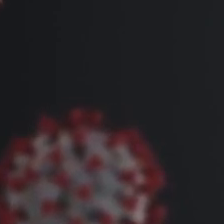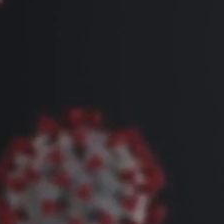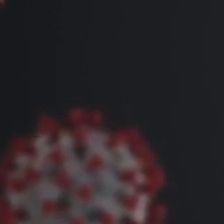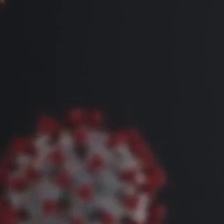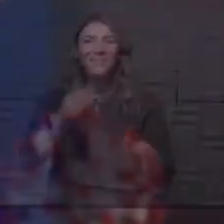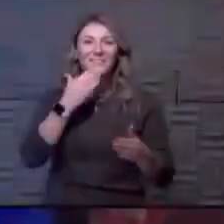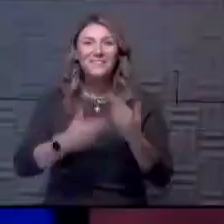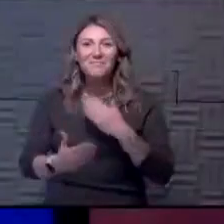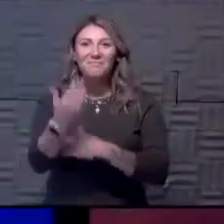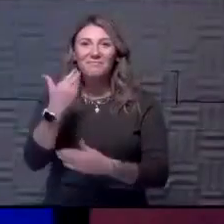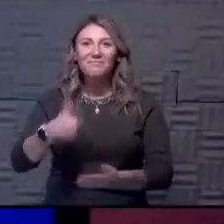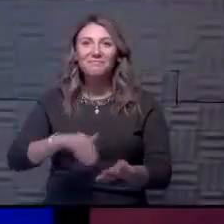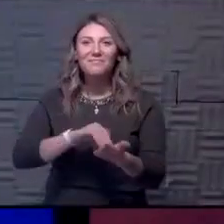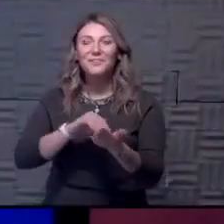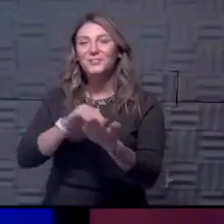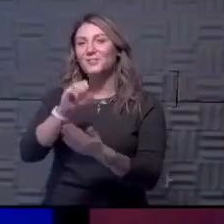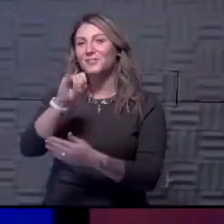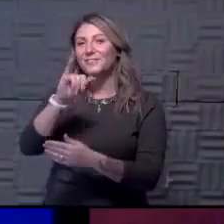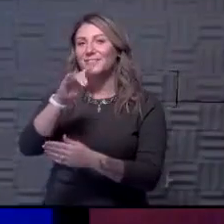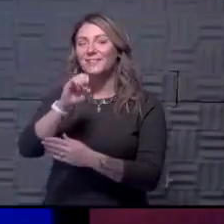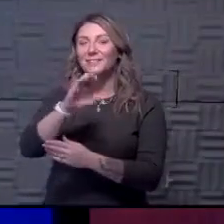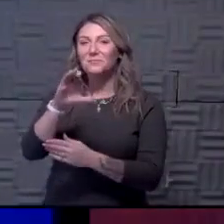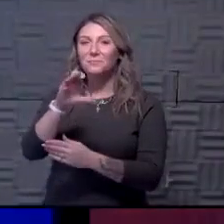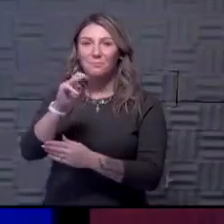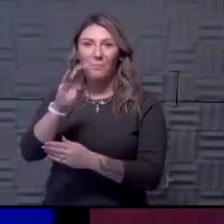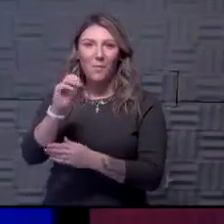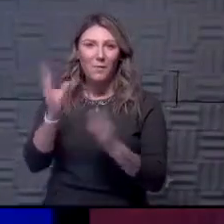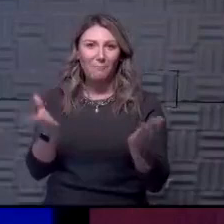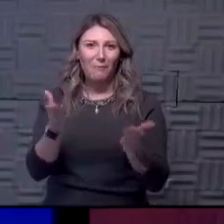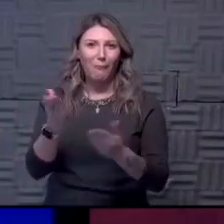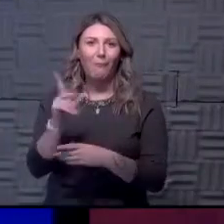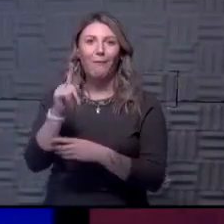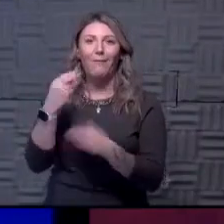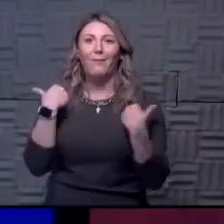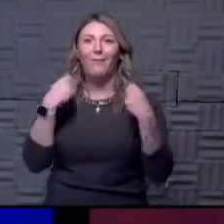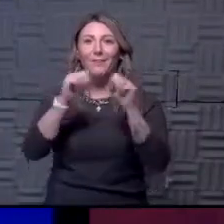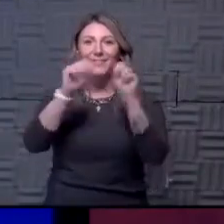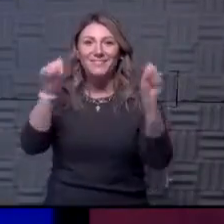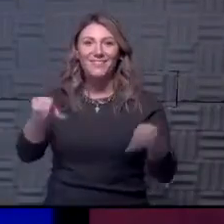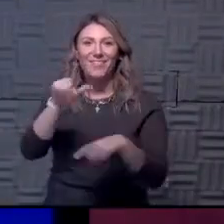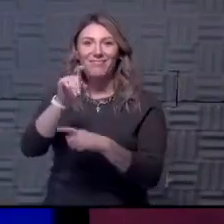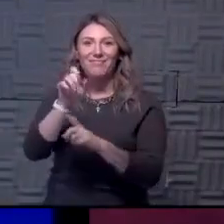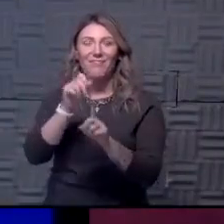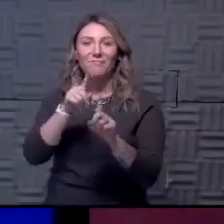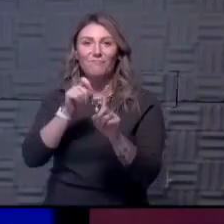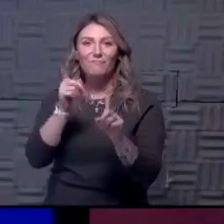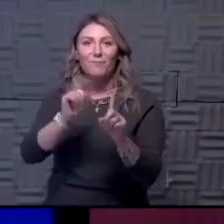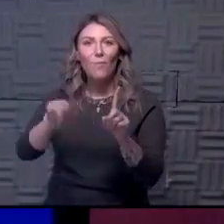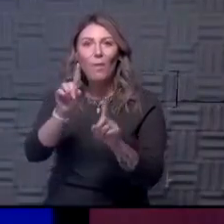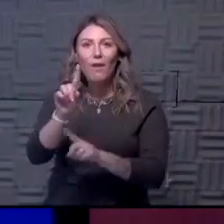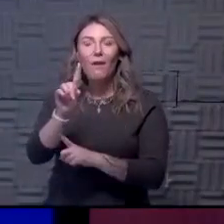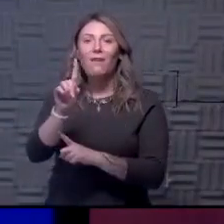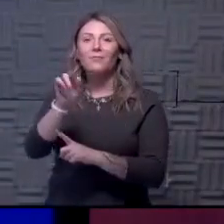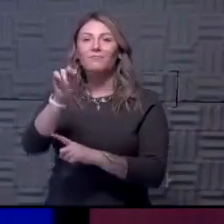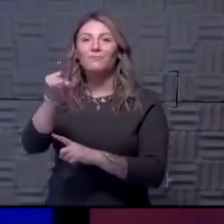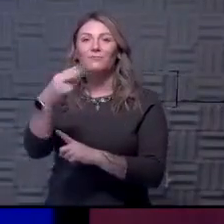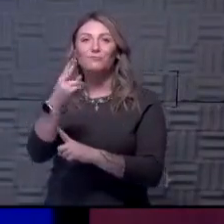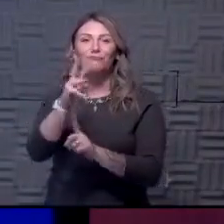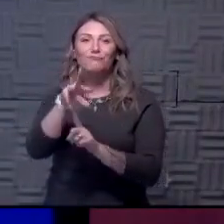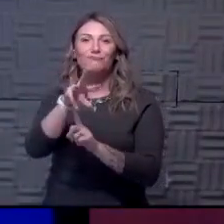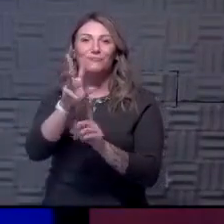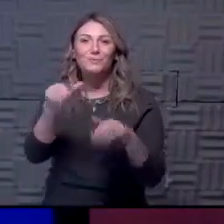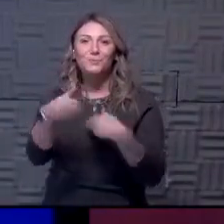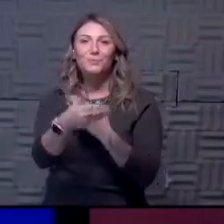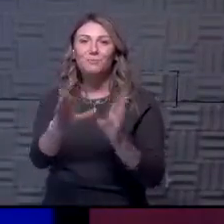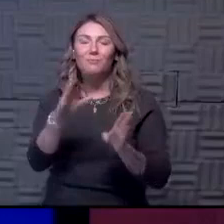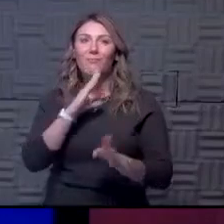Hey, good morning. This is Steve Stites, Chief Medical Officer here at the University of Kansas Health System, broadcasting live with you from the Doll Simons Family Studio. Delighted to be